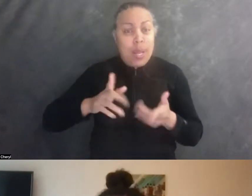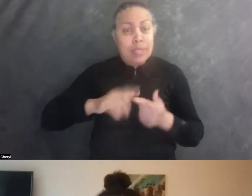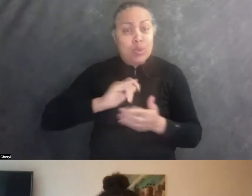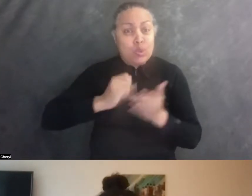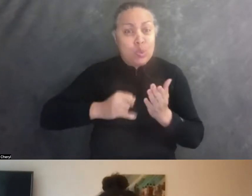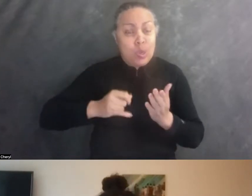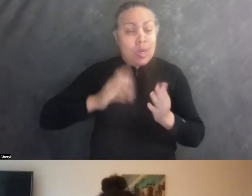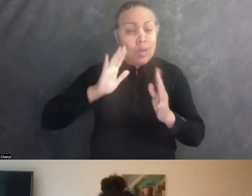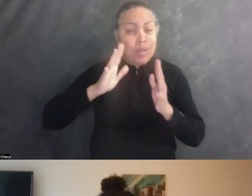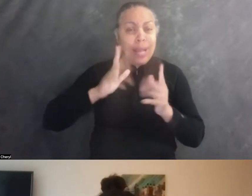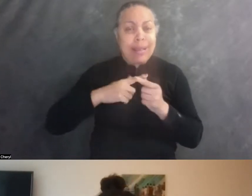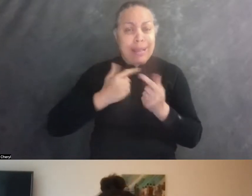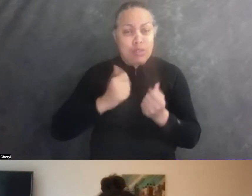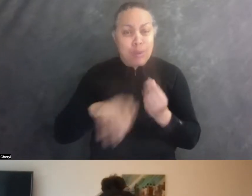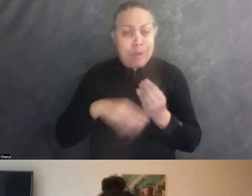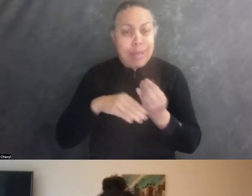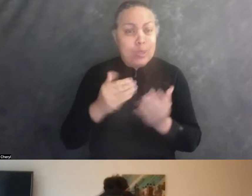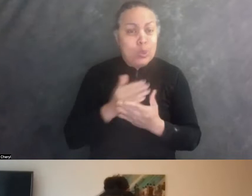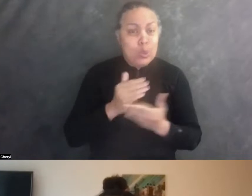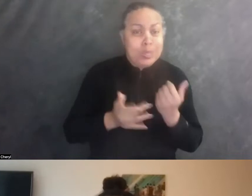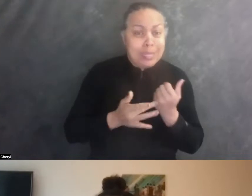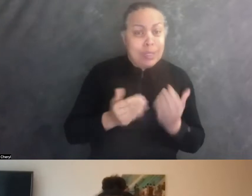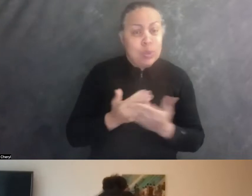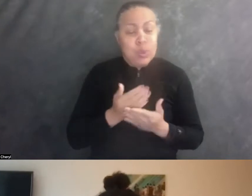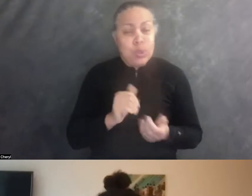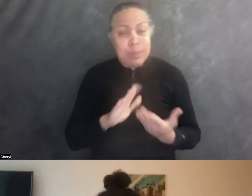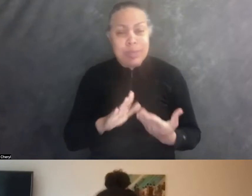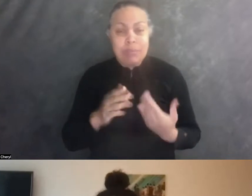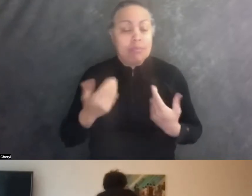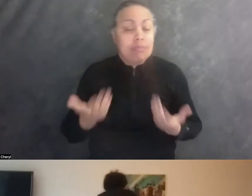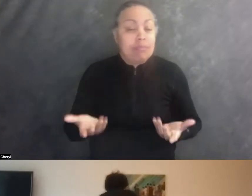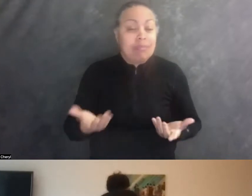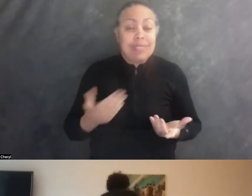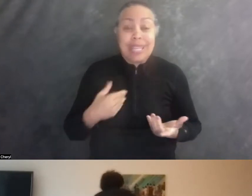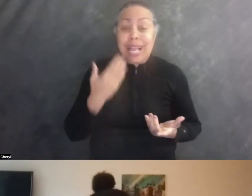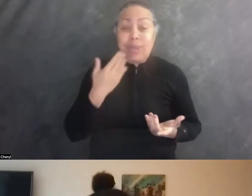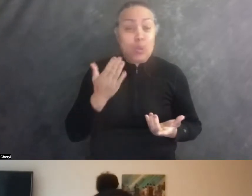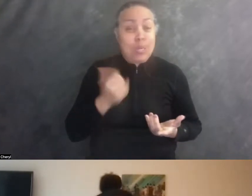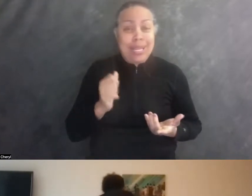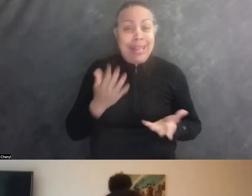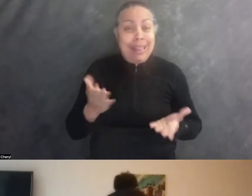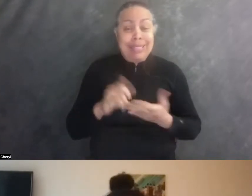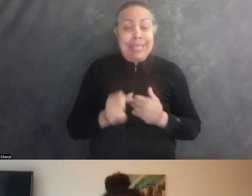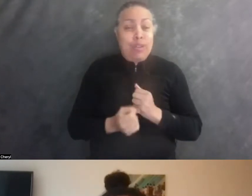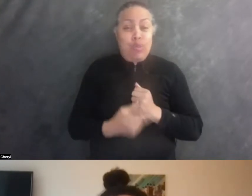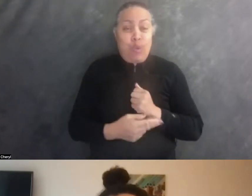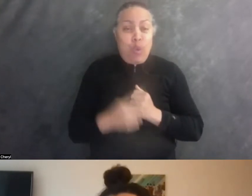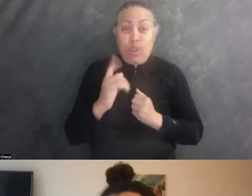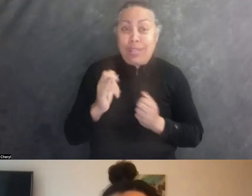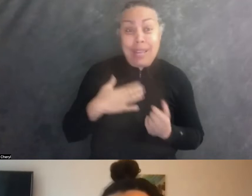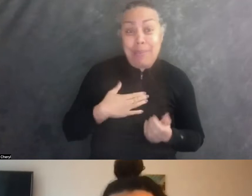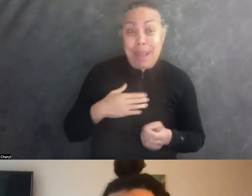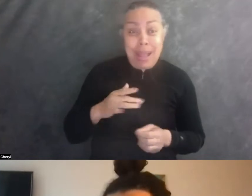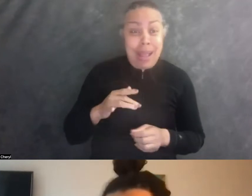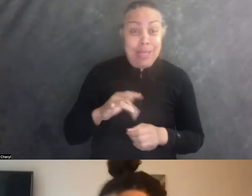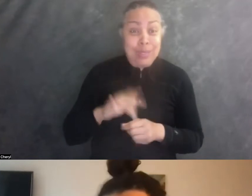new ways of engaging form and object. I don't know any like throwaway object that looks as clean as my soda bottle upside down in